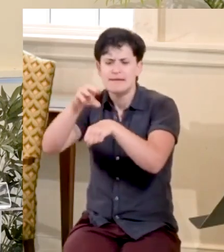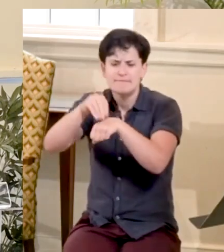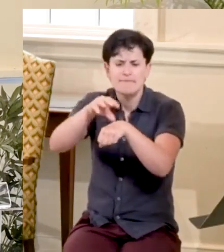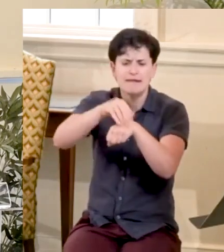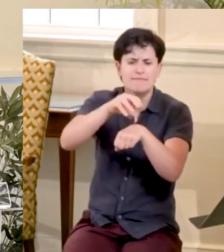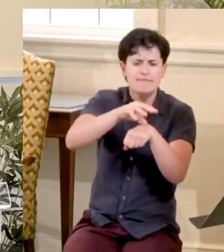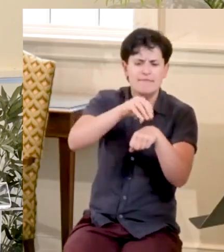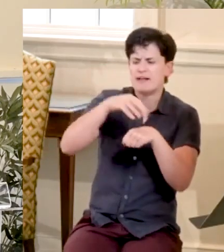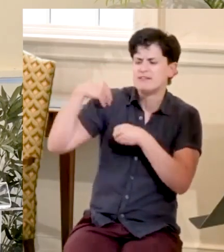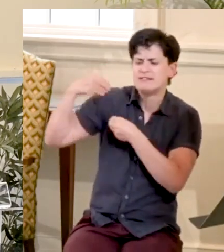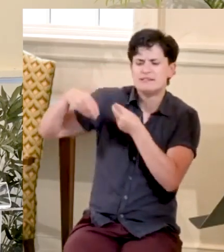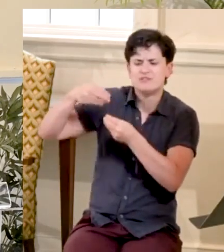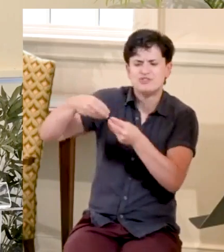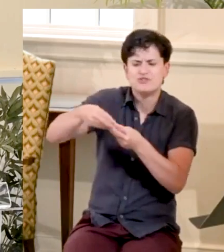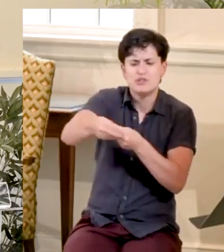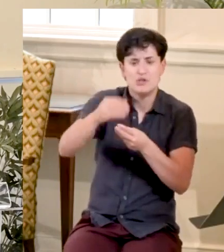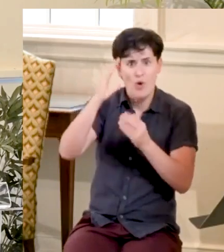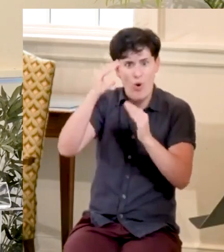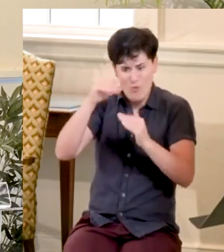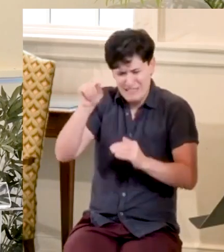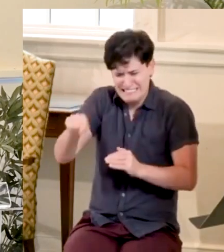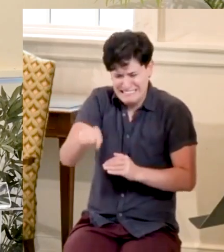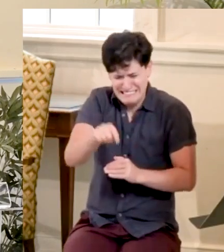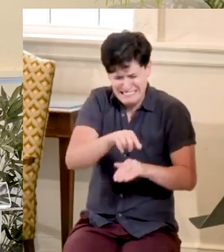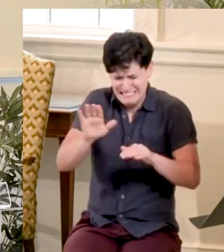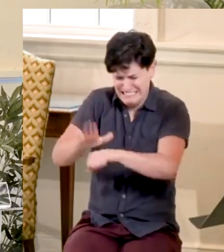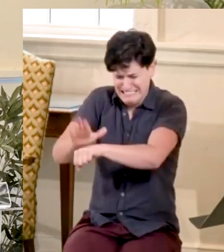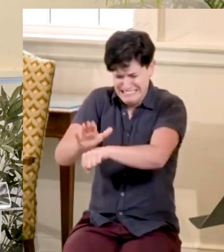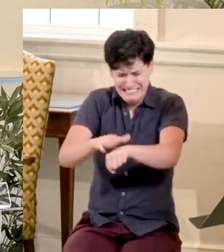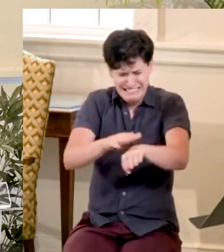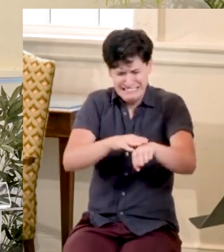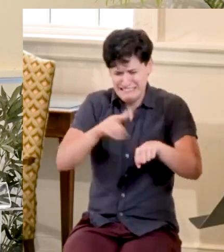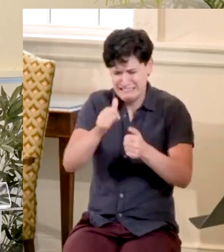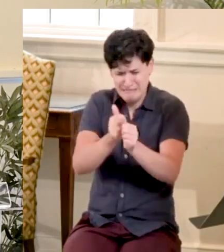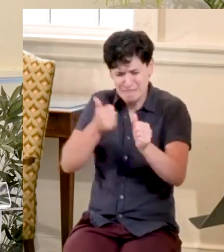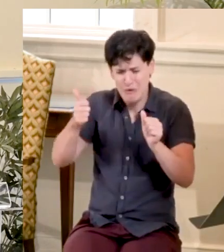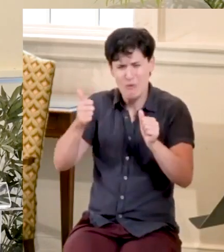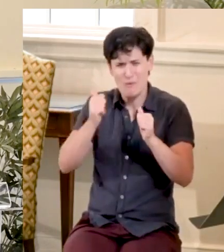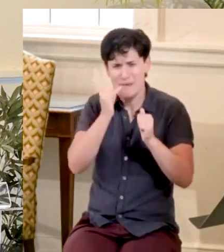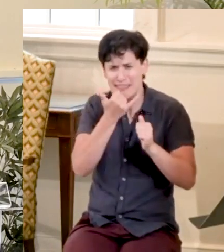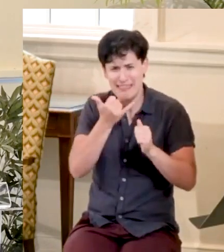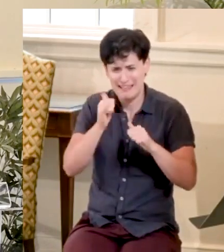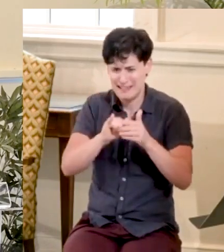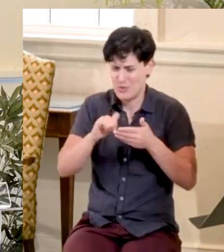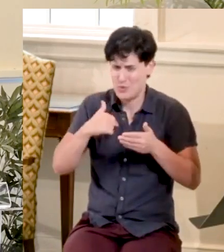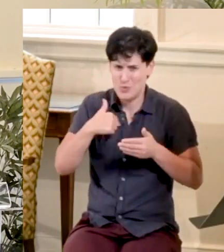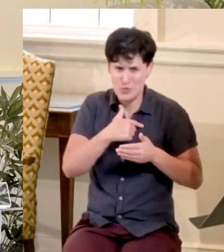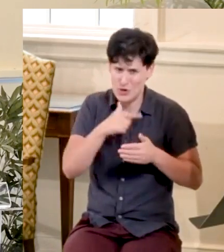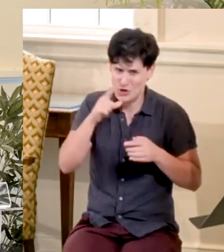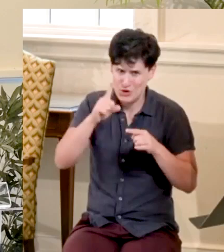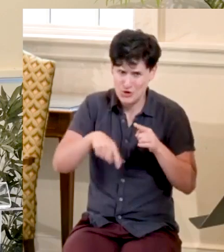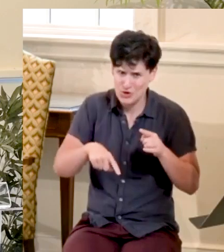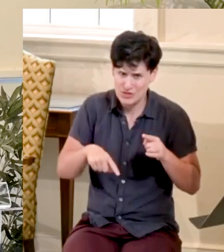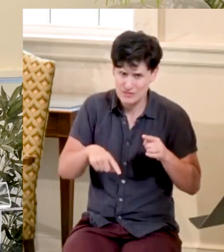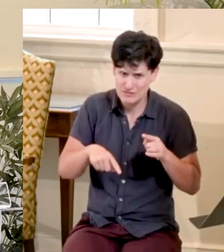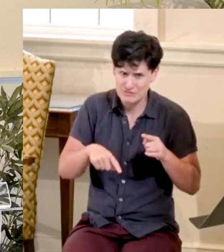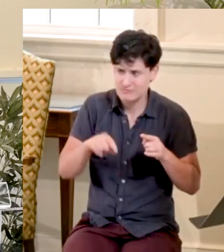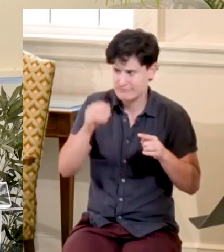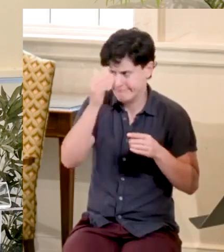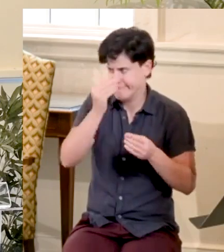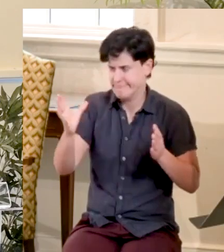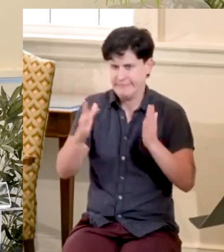hoping someone avoids the mistakes that we couldn't. Technical challenges today.